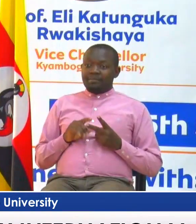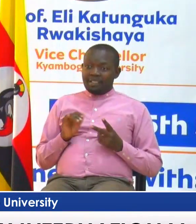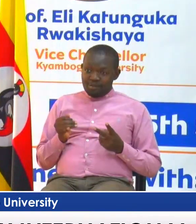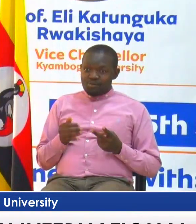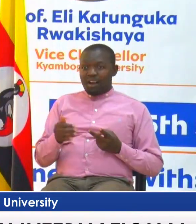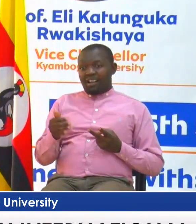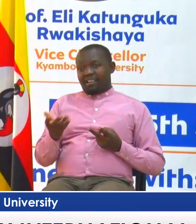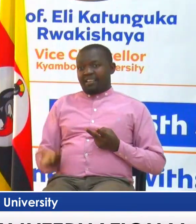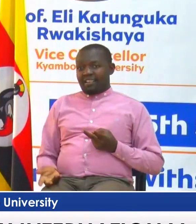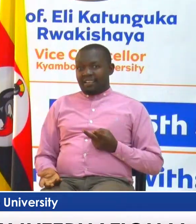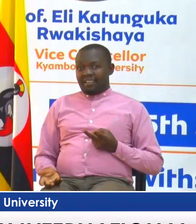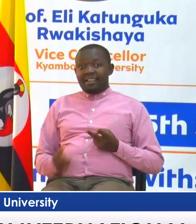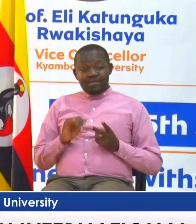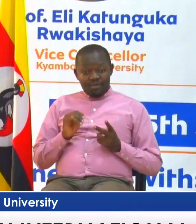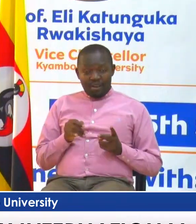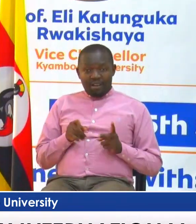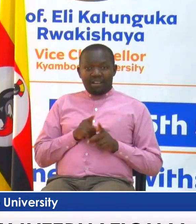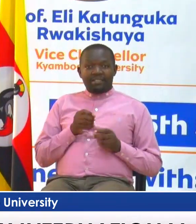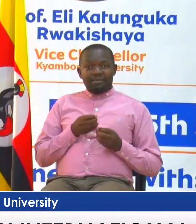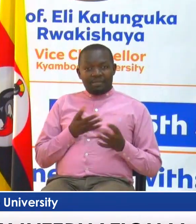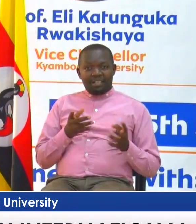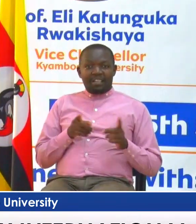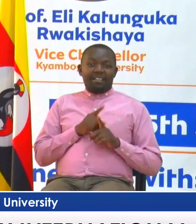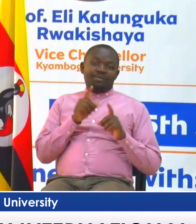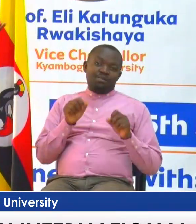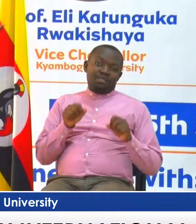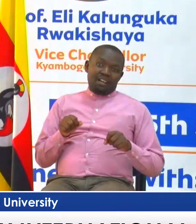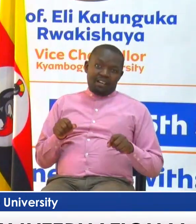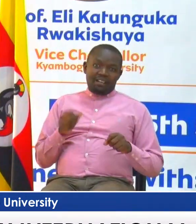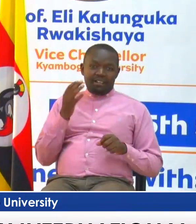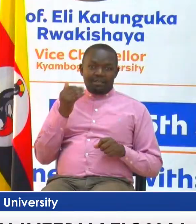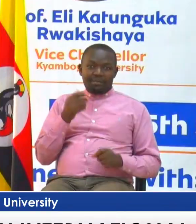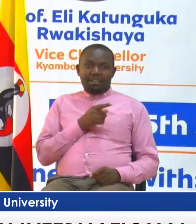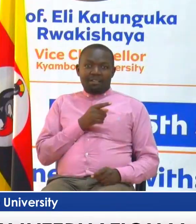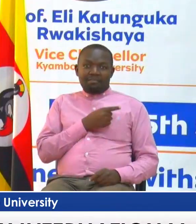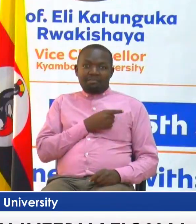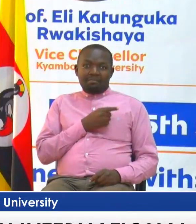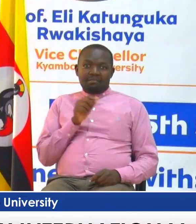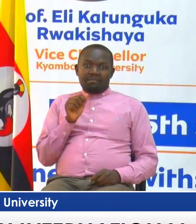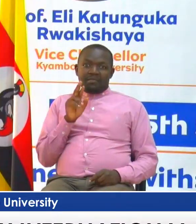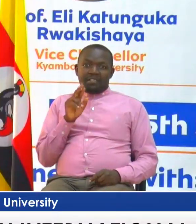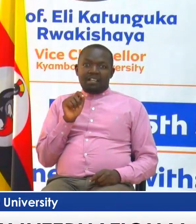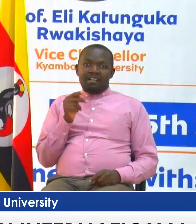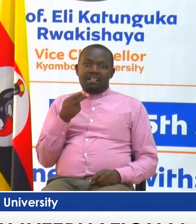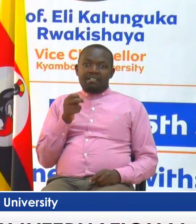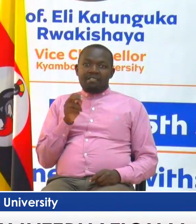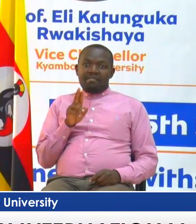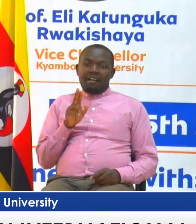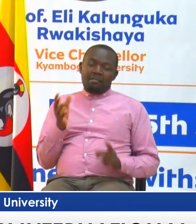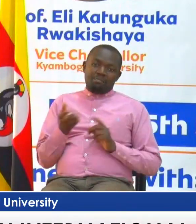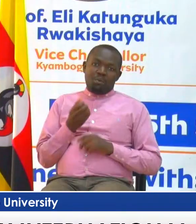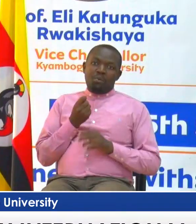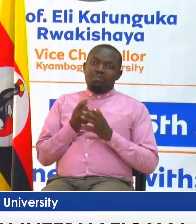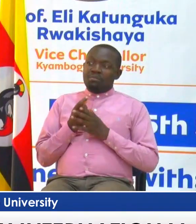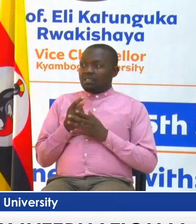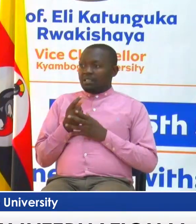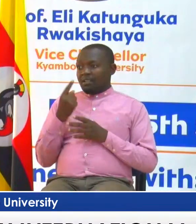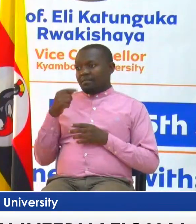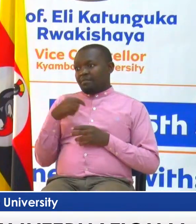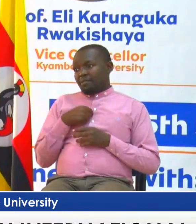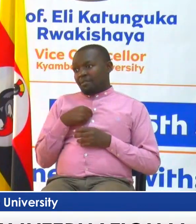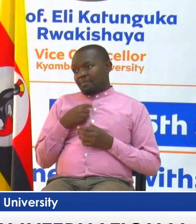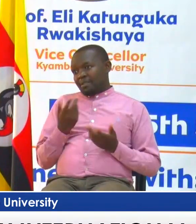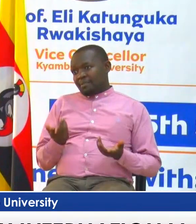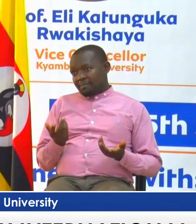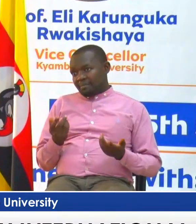something and try as many as you can. That is how people like us get opportunities. And for me, unfortunately, I studied